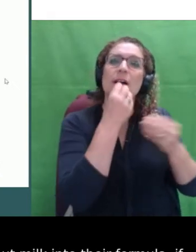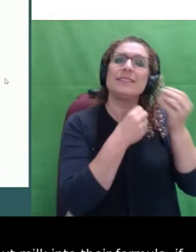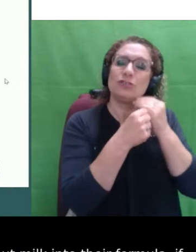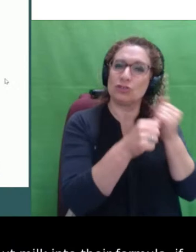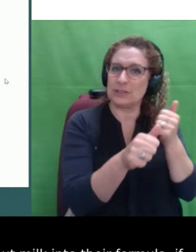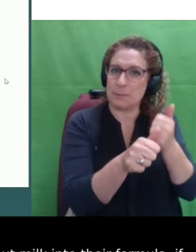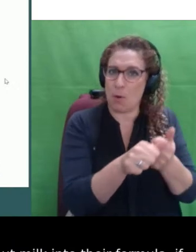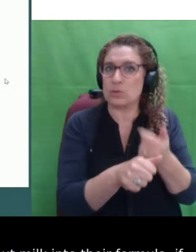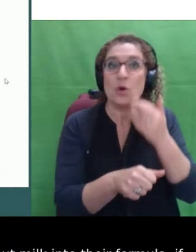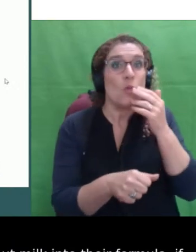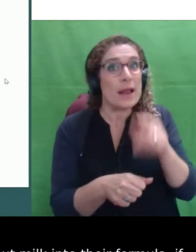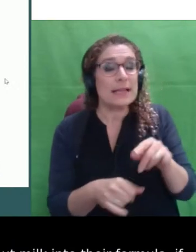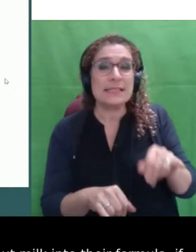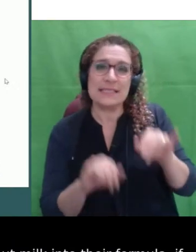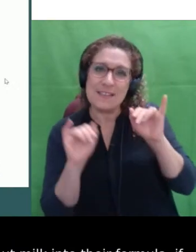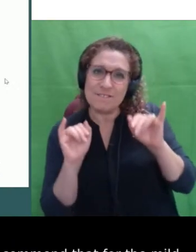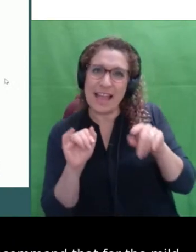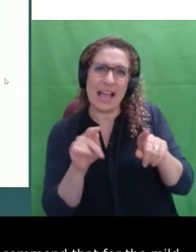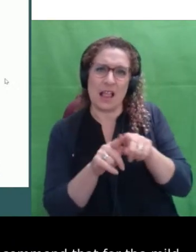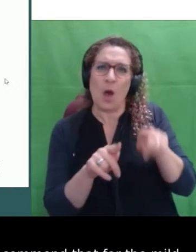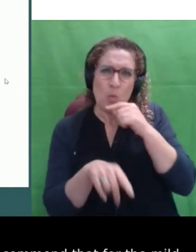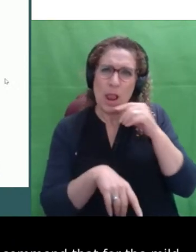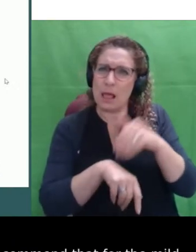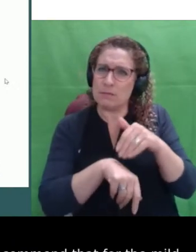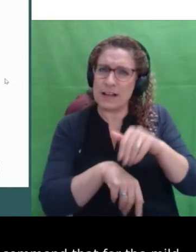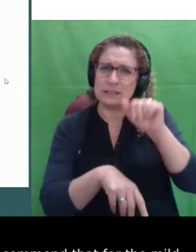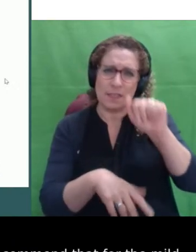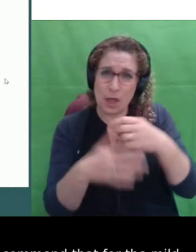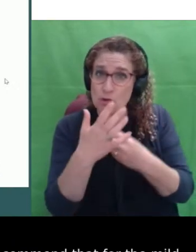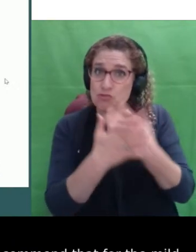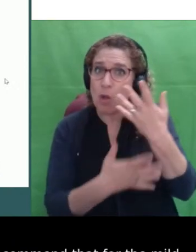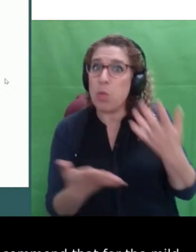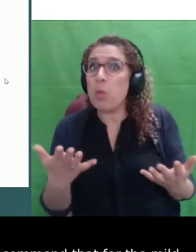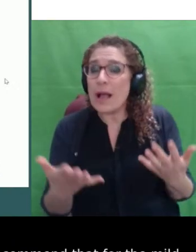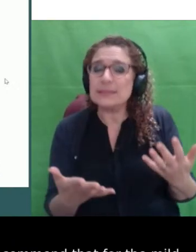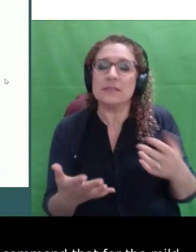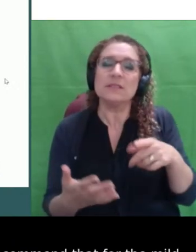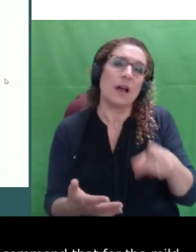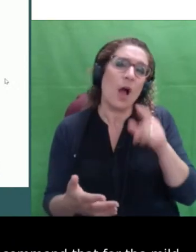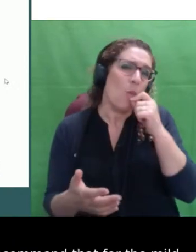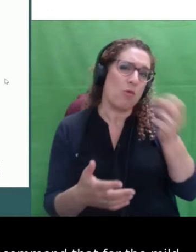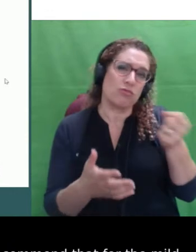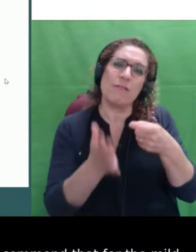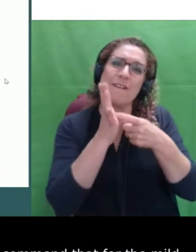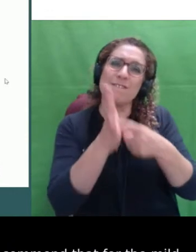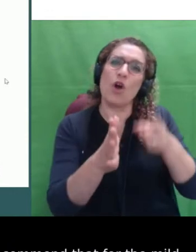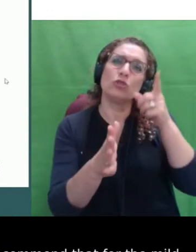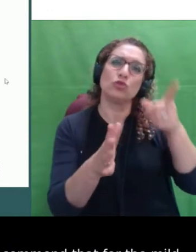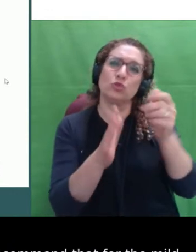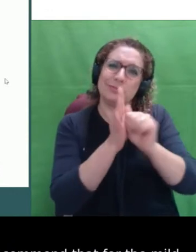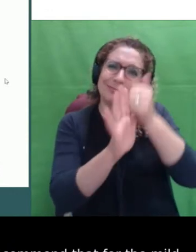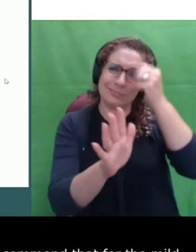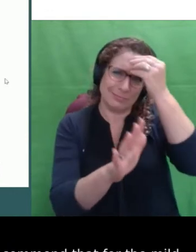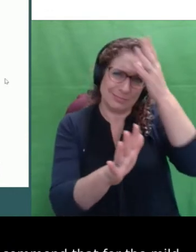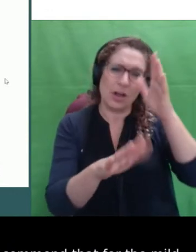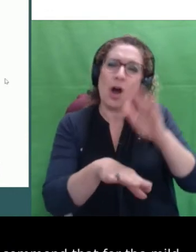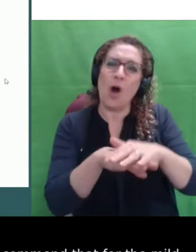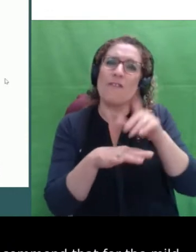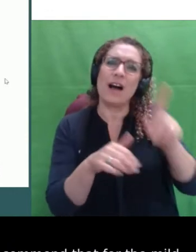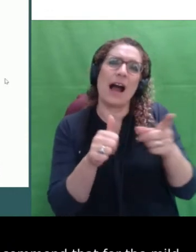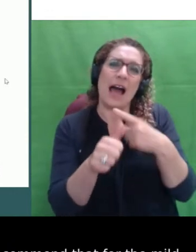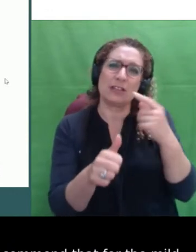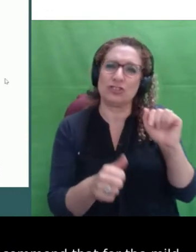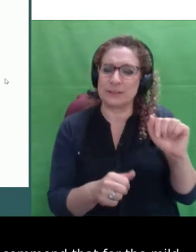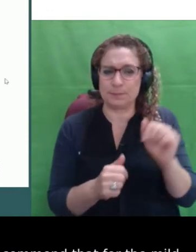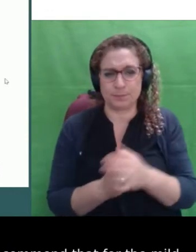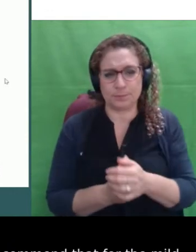was with impairment of growth and weight really then they would be referred to an allergist or a pediatrician with a specialist interest and then the food